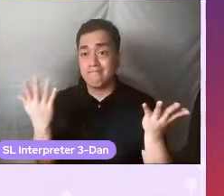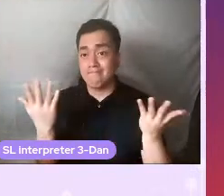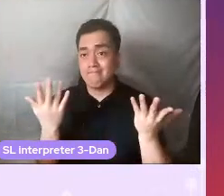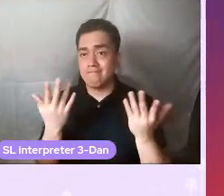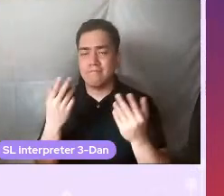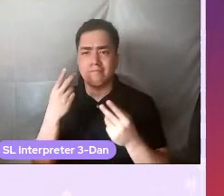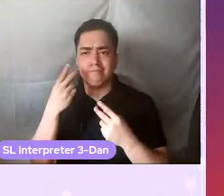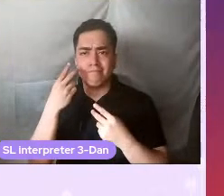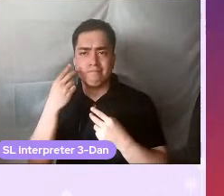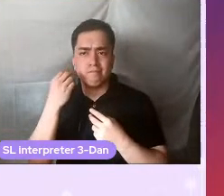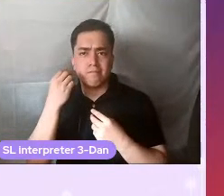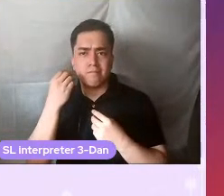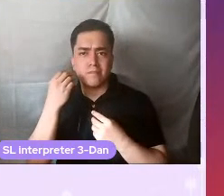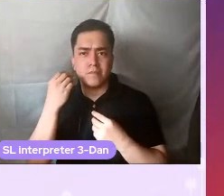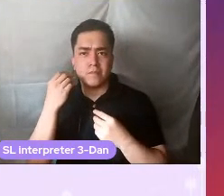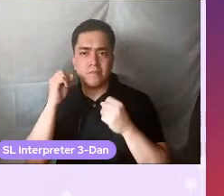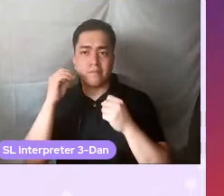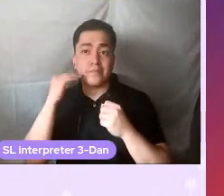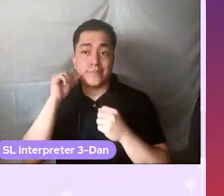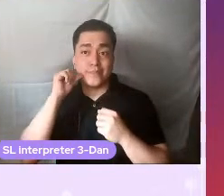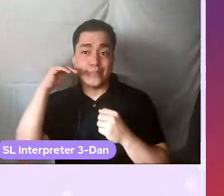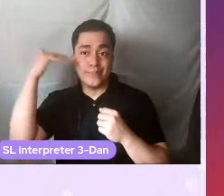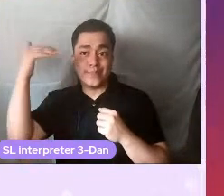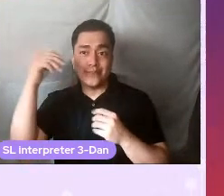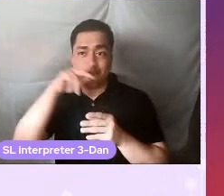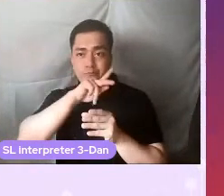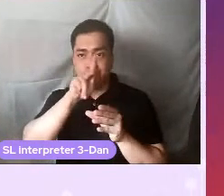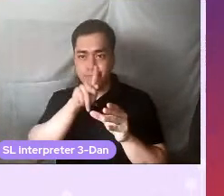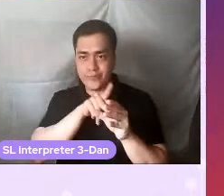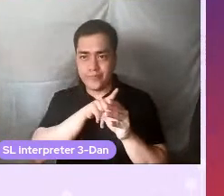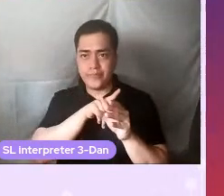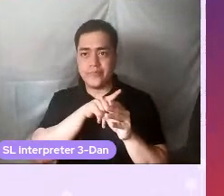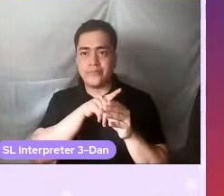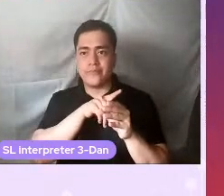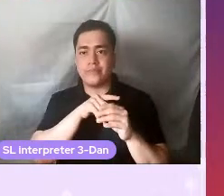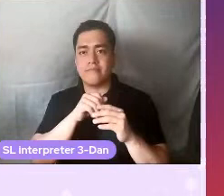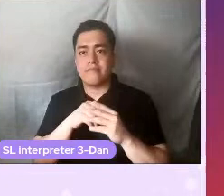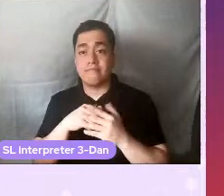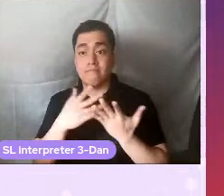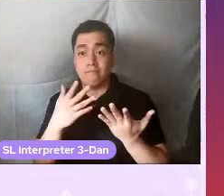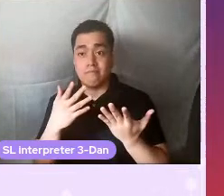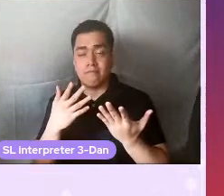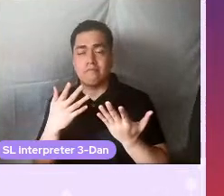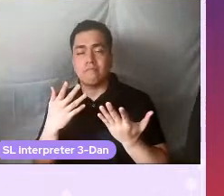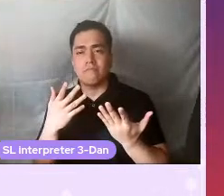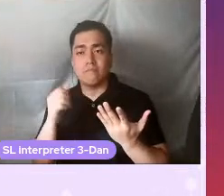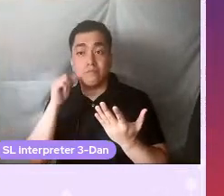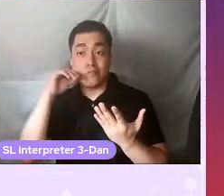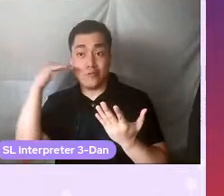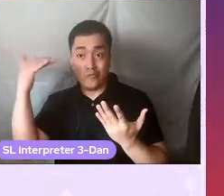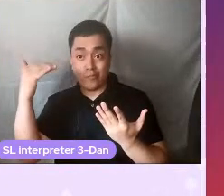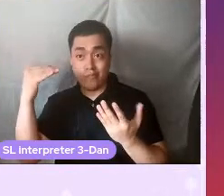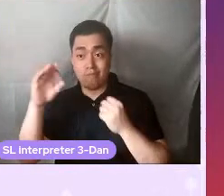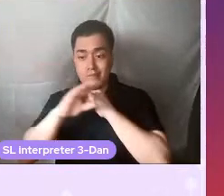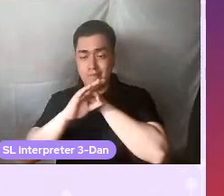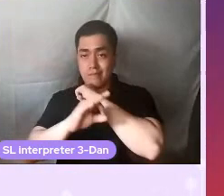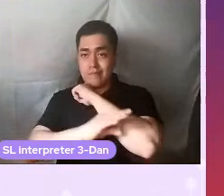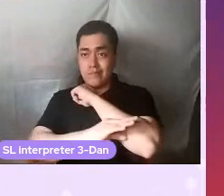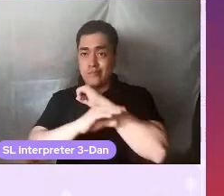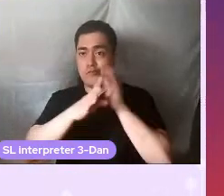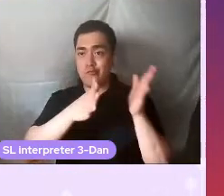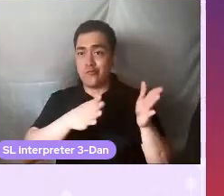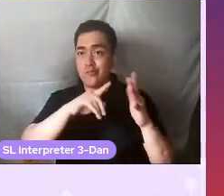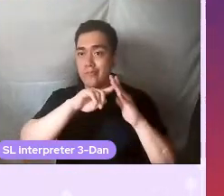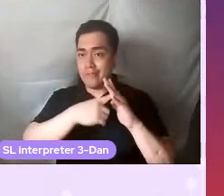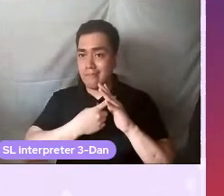you know, Pinay Tech heroes that have participated. If you can't imagine yourself as a female founder, know that there are actually many like